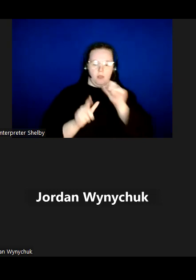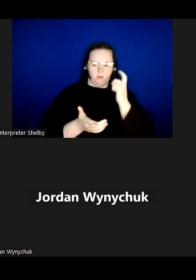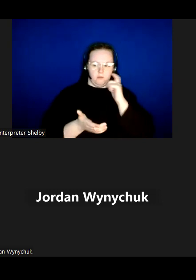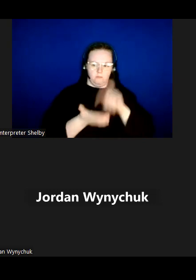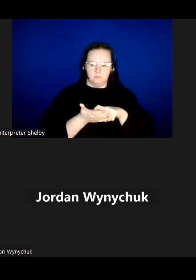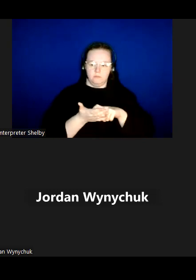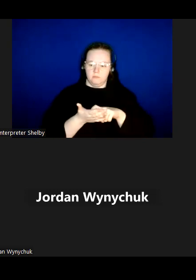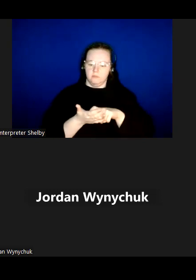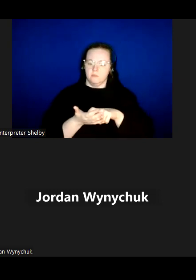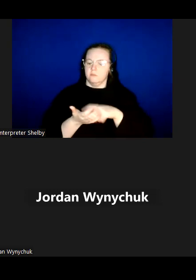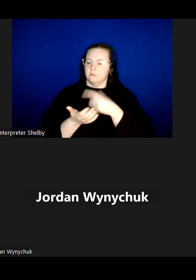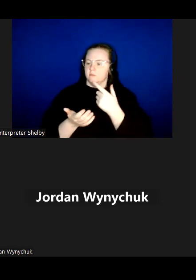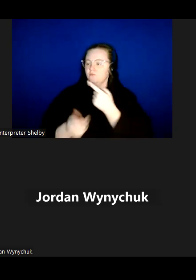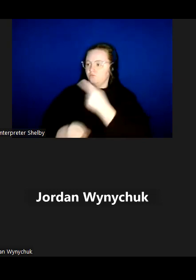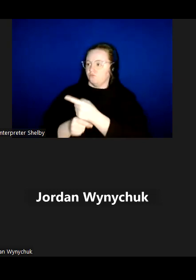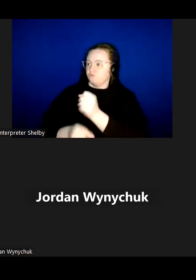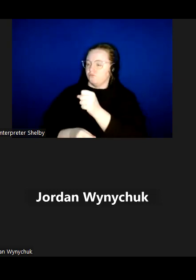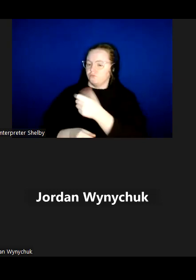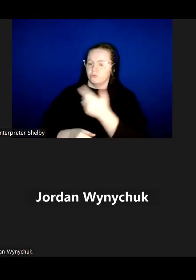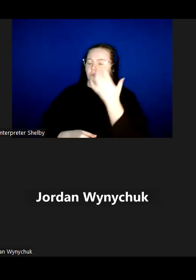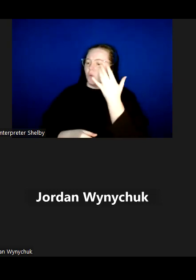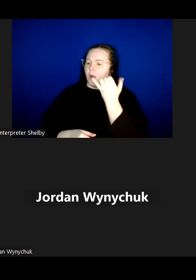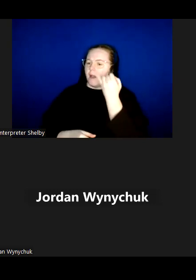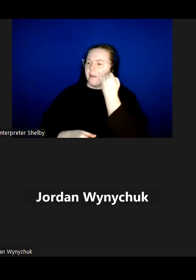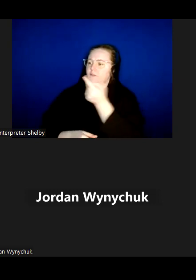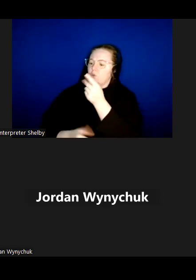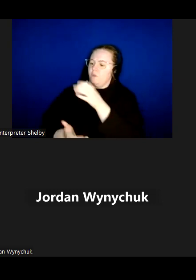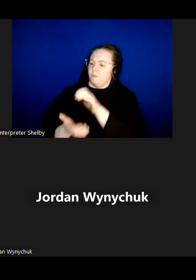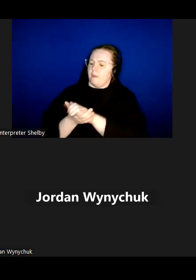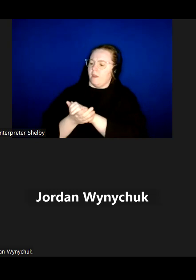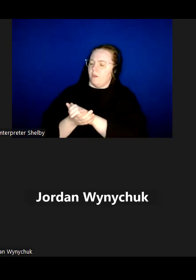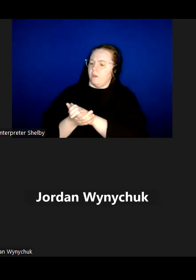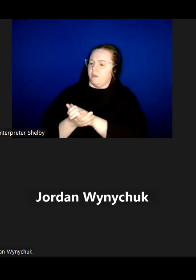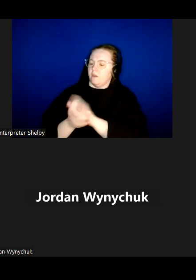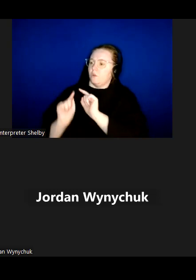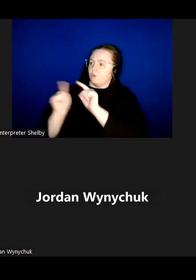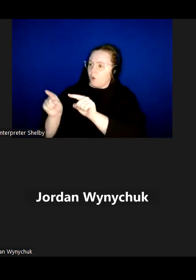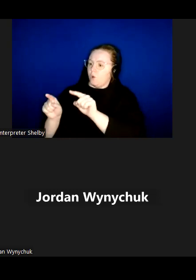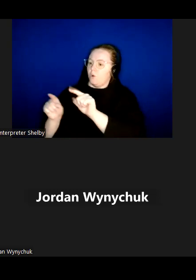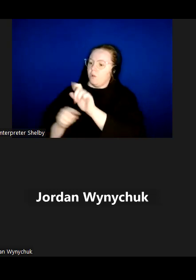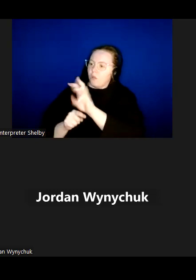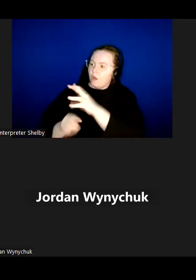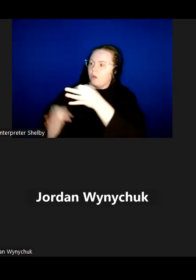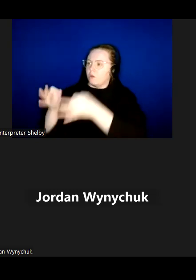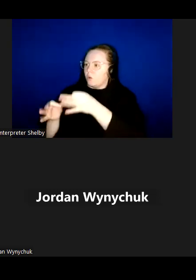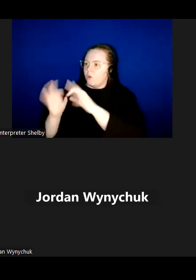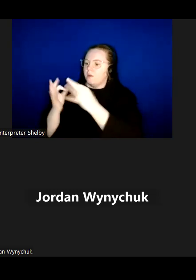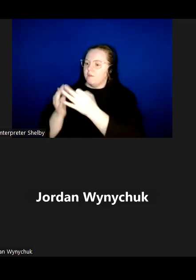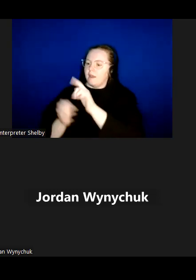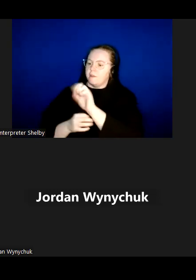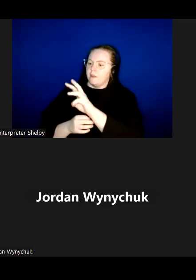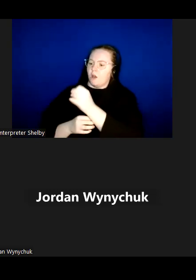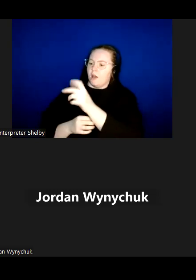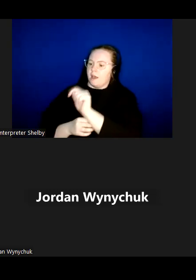not right. So why would somebody that's married go to the Family Law Act? That's the Family Law Act